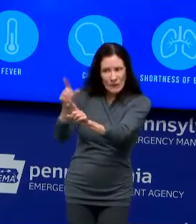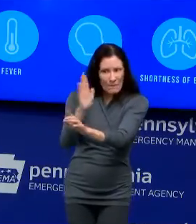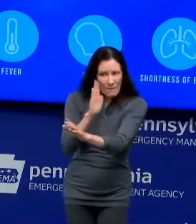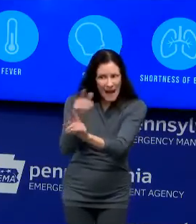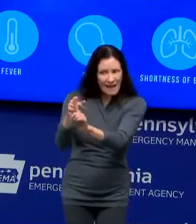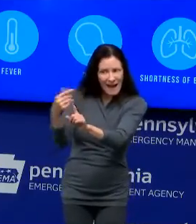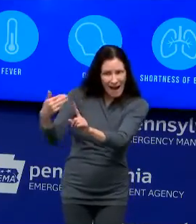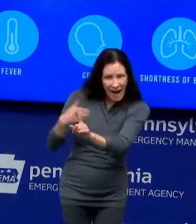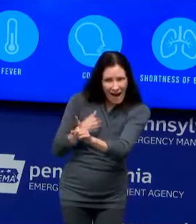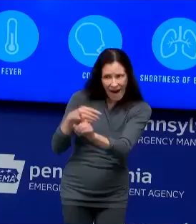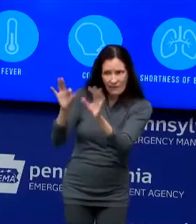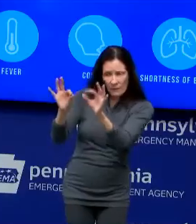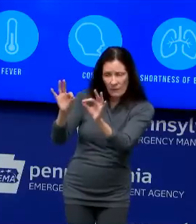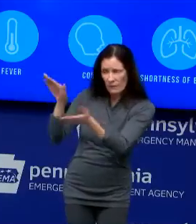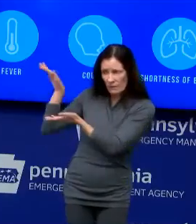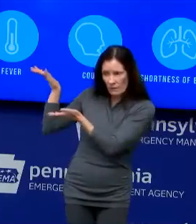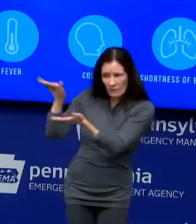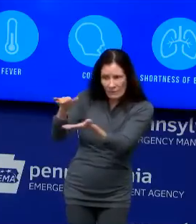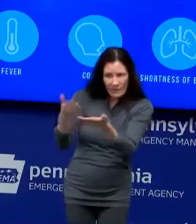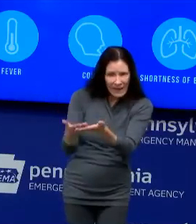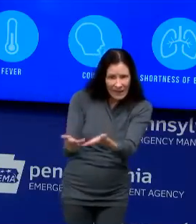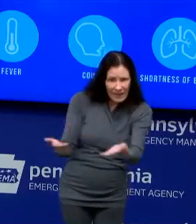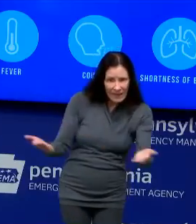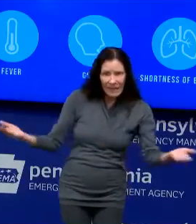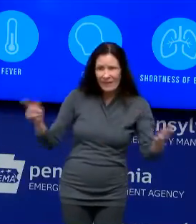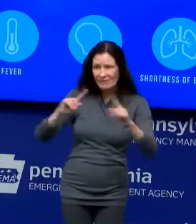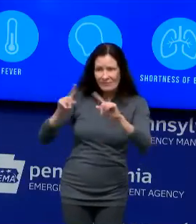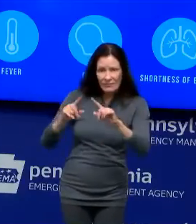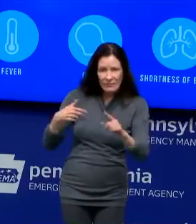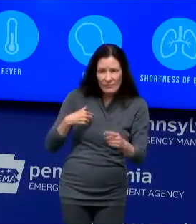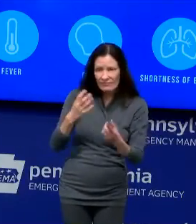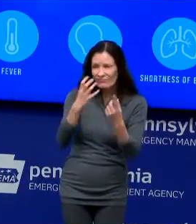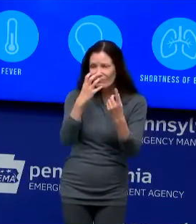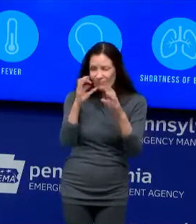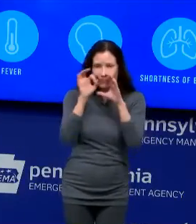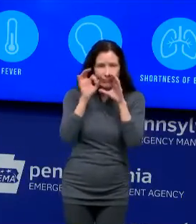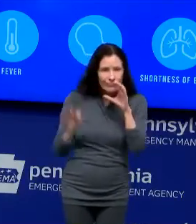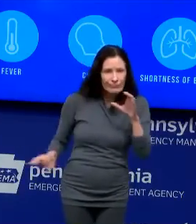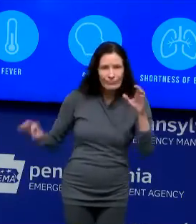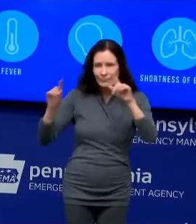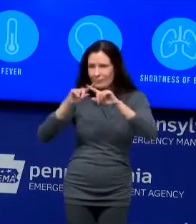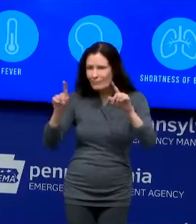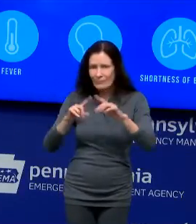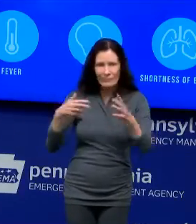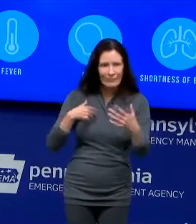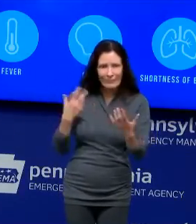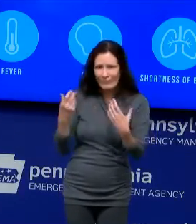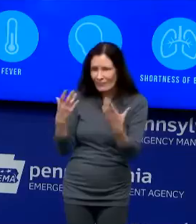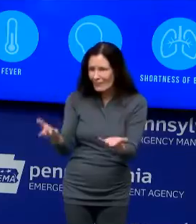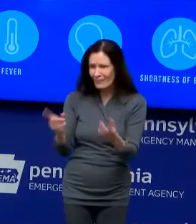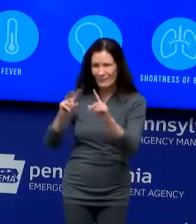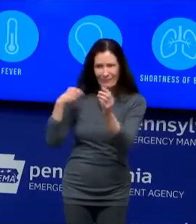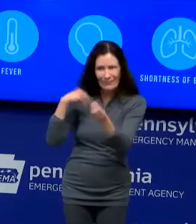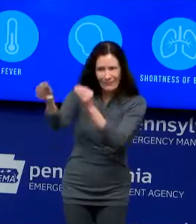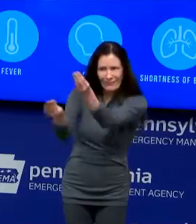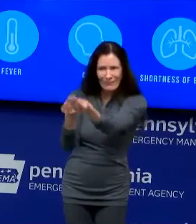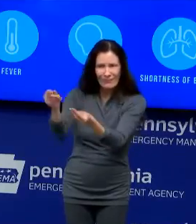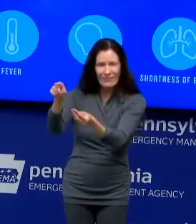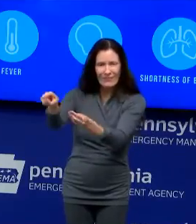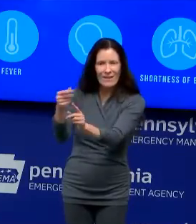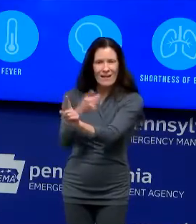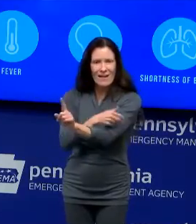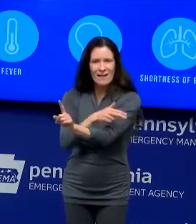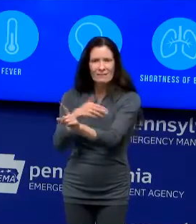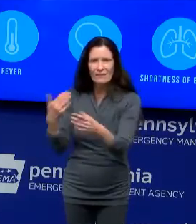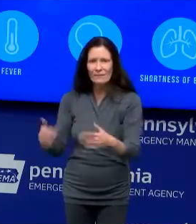supplies such as the N95 masks and other supplies and ventilators. Ventilators we really seem to be doing very